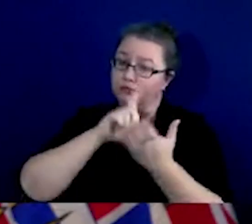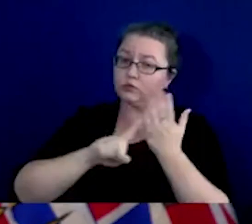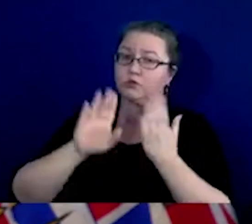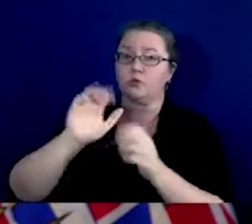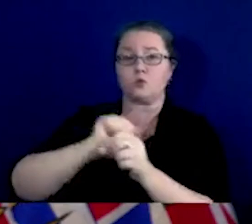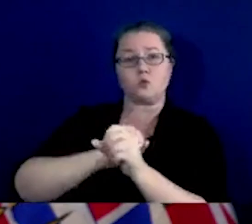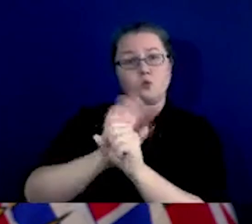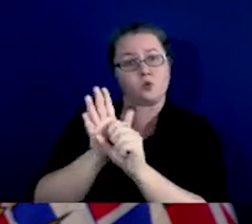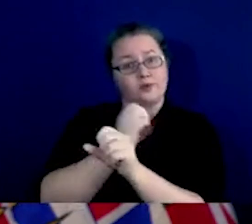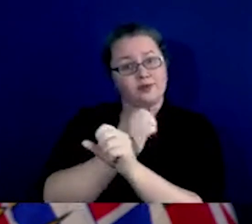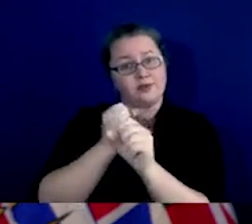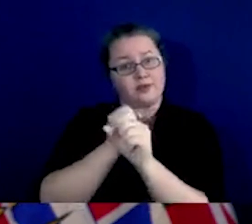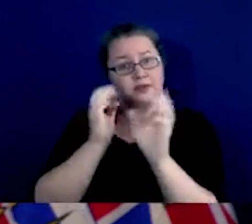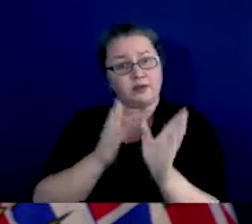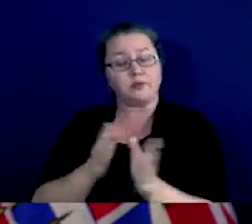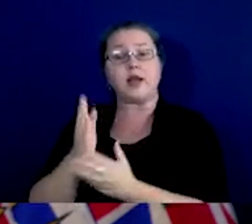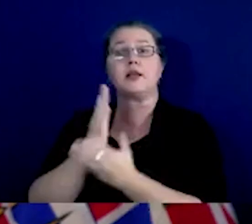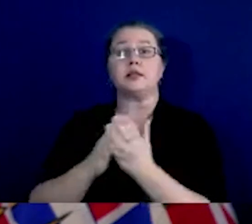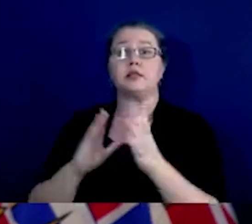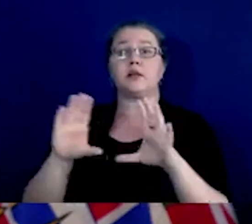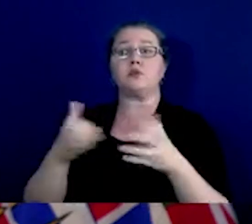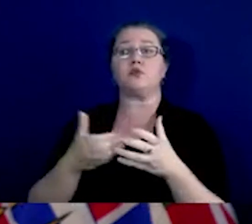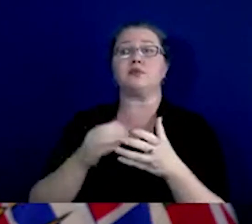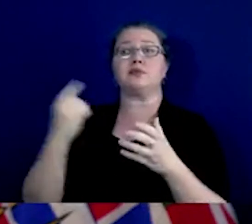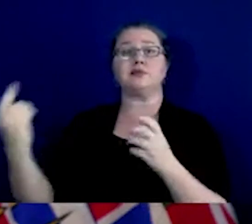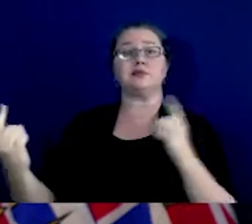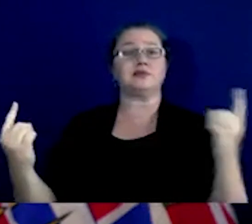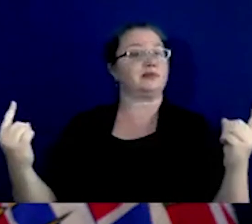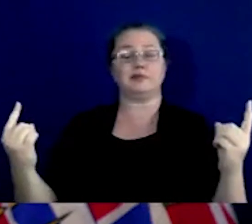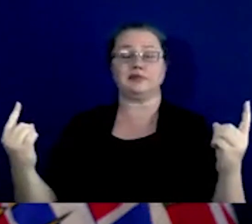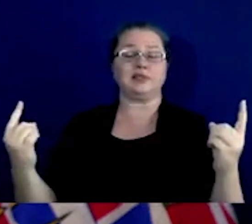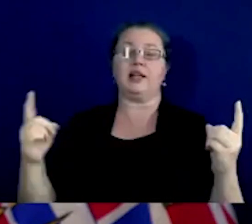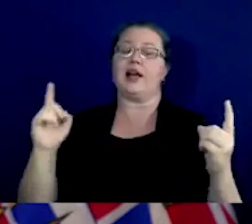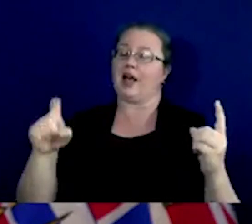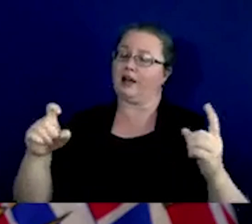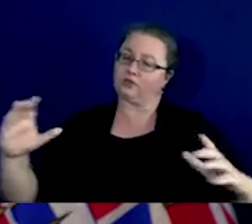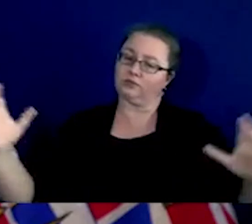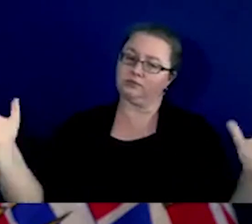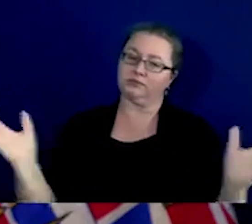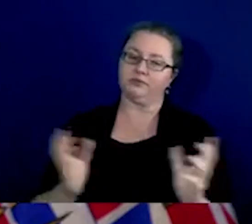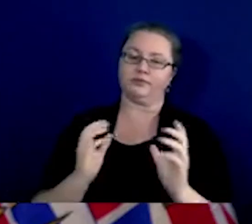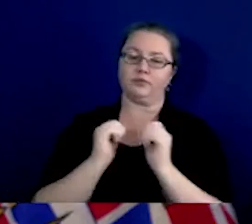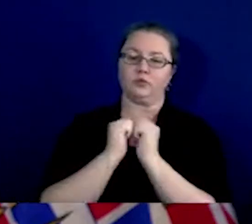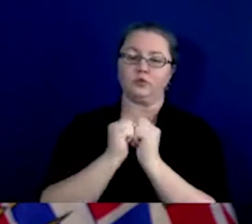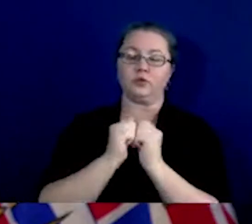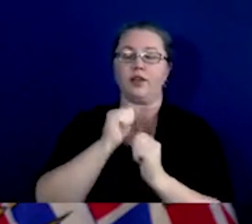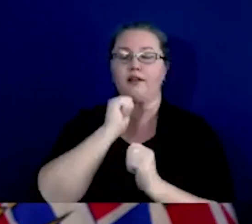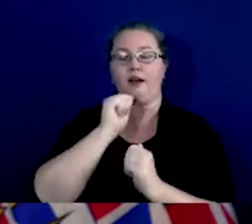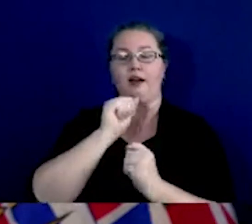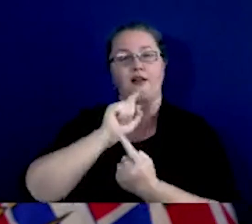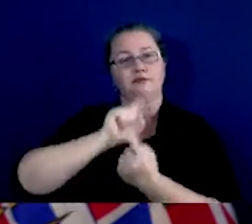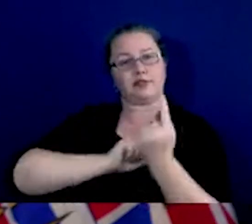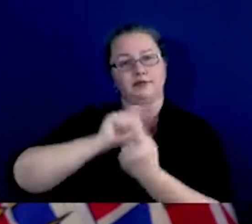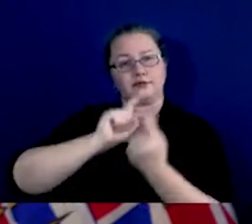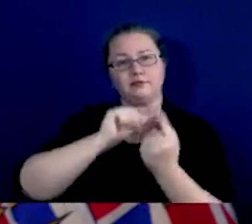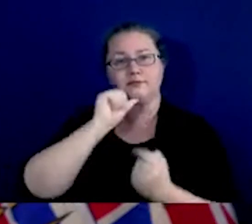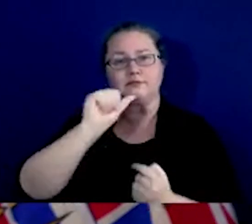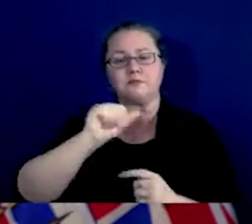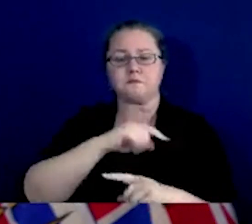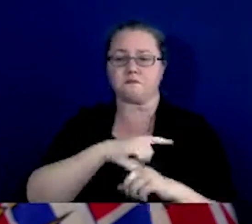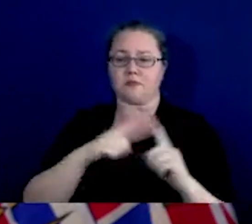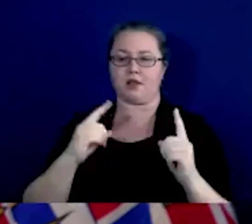As we head into the Thanksgiving weekend, can you give us an update on when the visitor restrictions will be amended for our elders in long-term